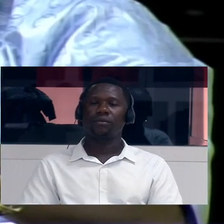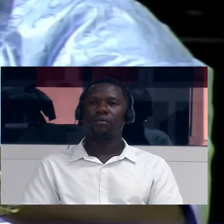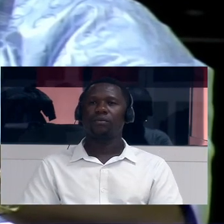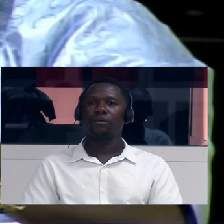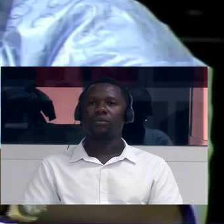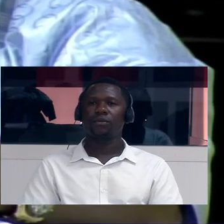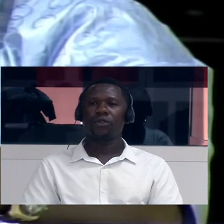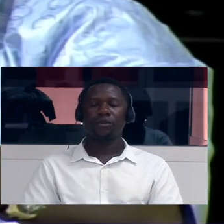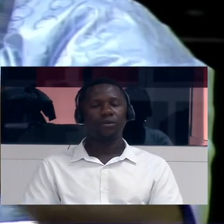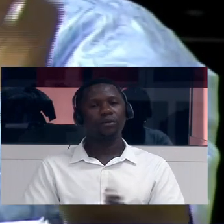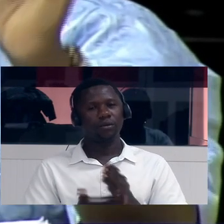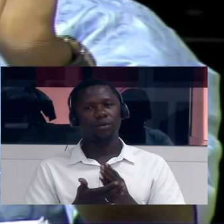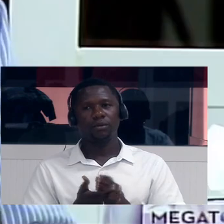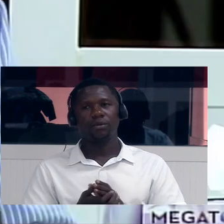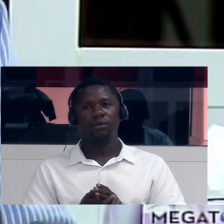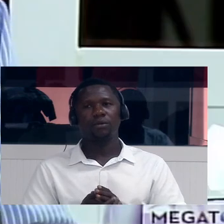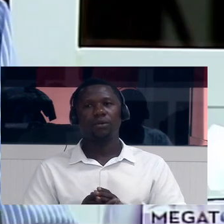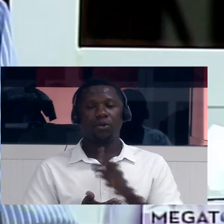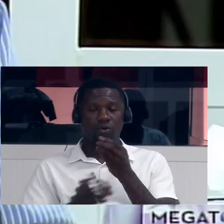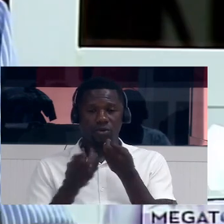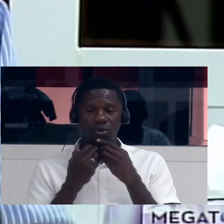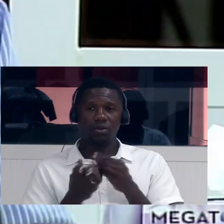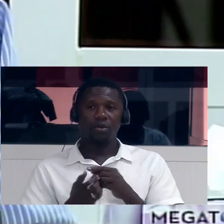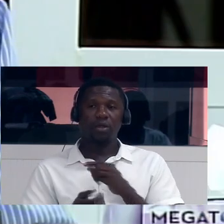Well, you told us... I said they were there.